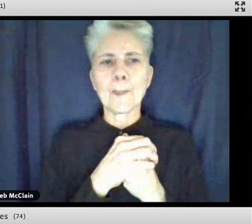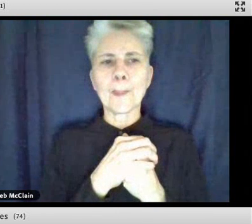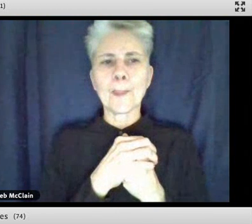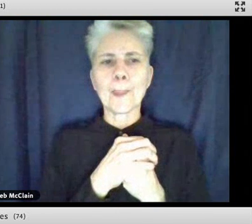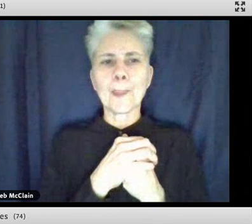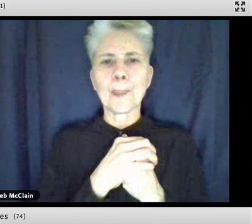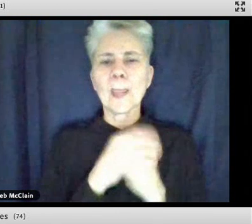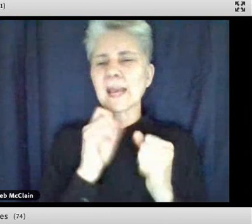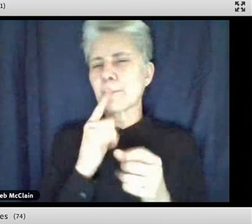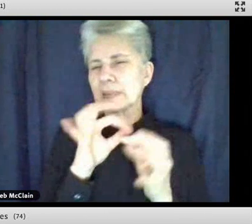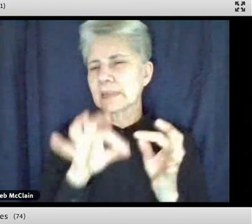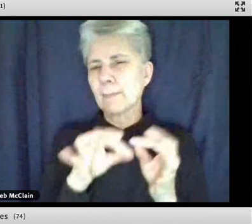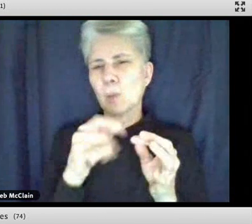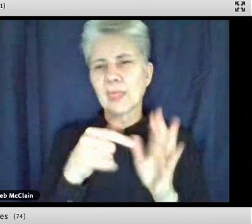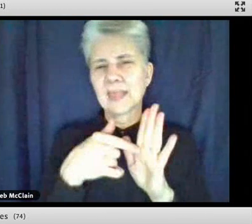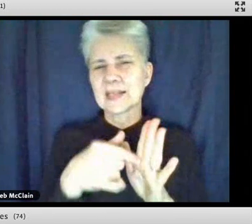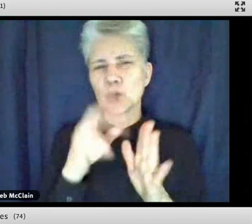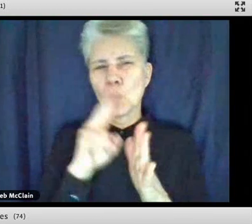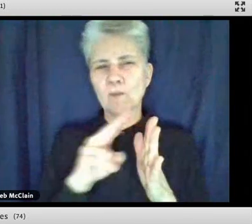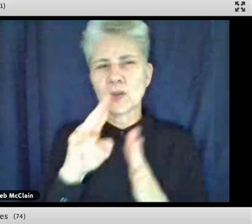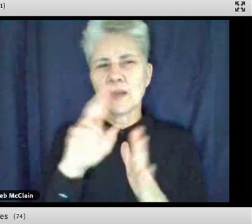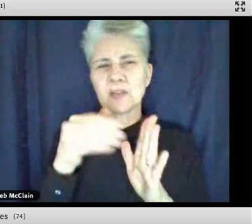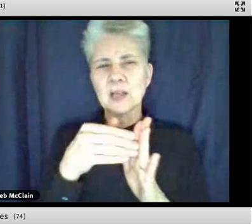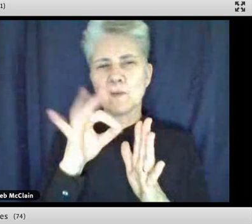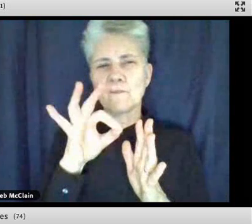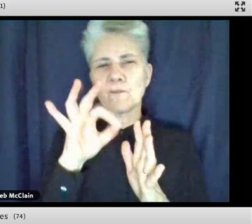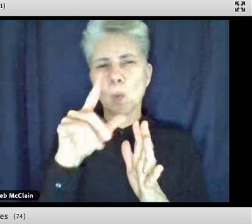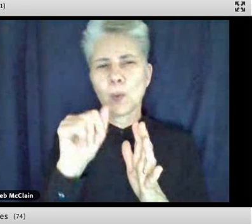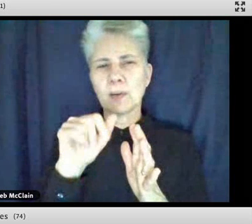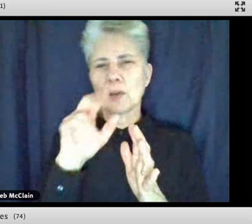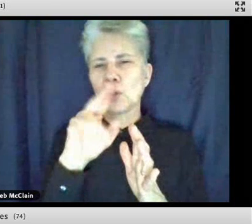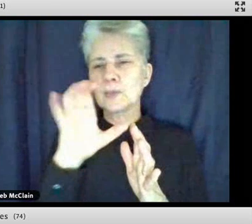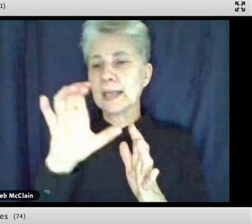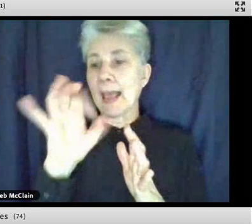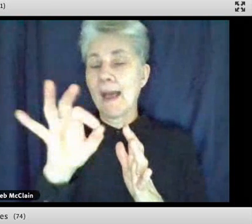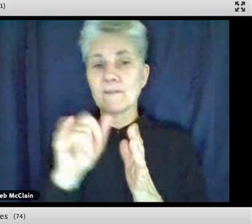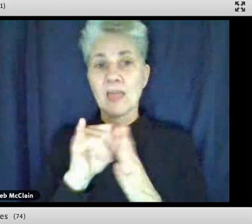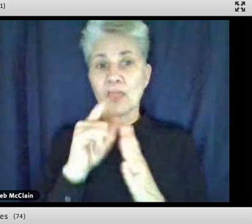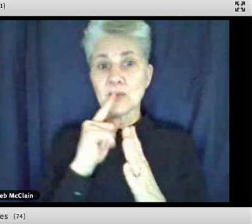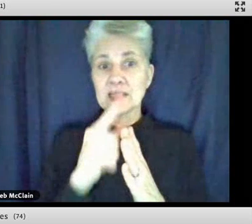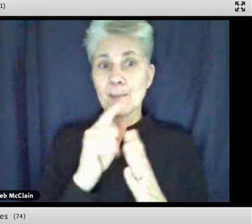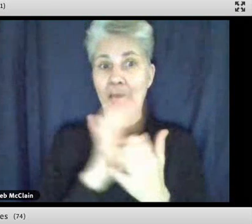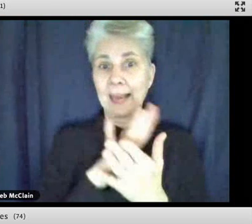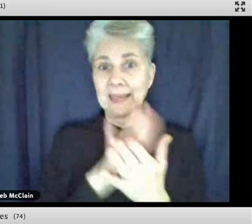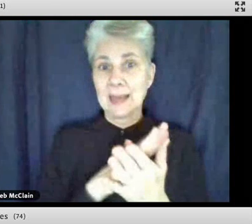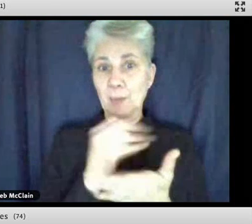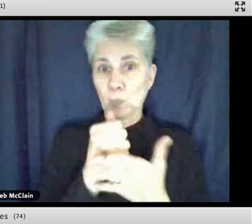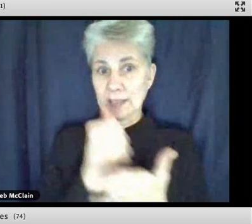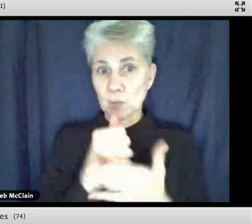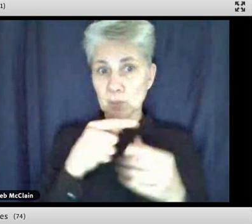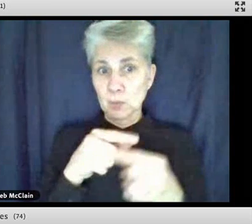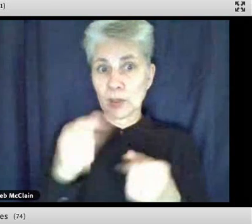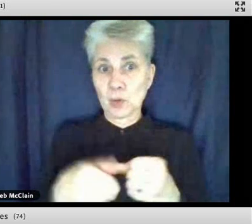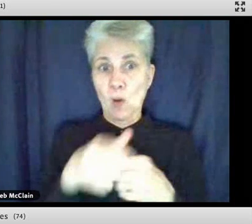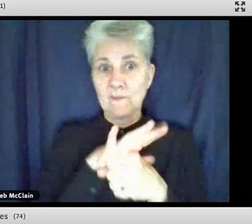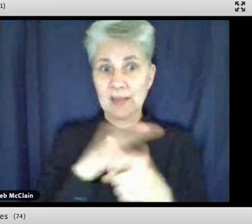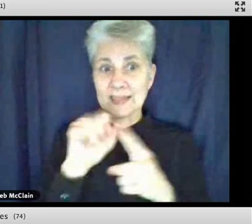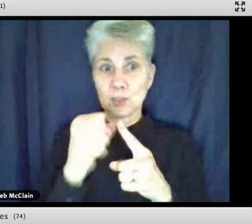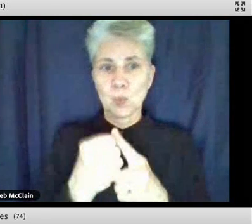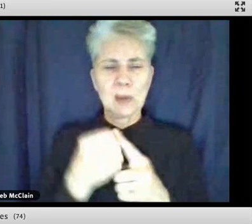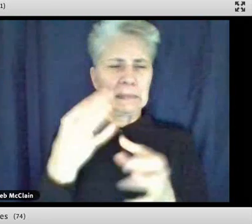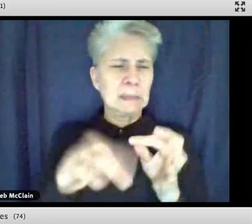Florida. And all they've done is said, here's some academic resources during this COVID-19 situation. Very simple, to the point, very